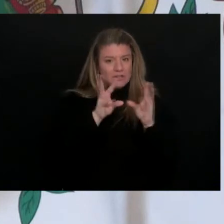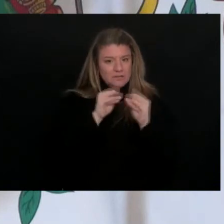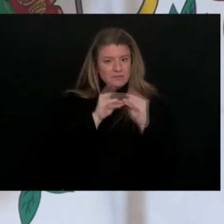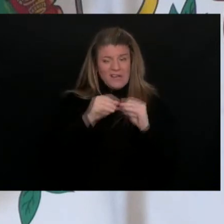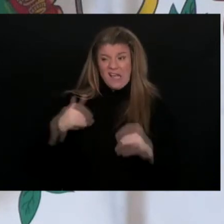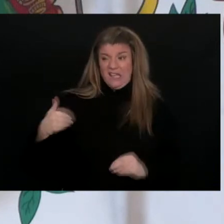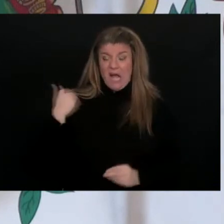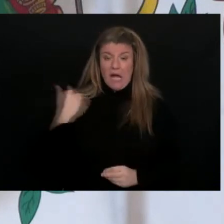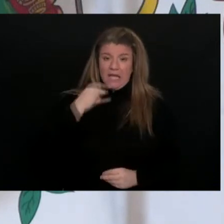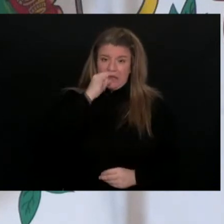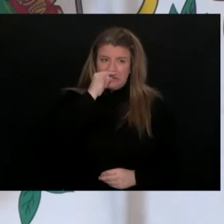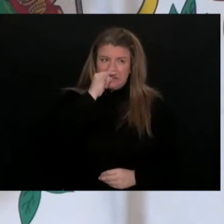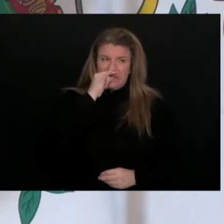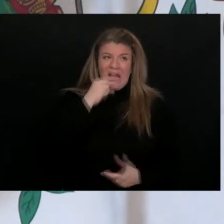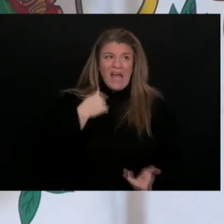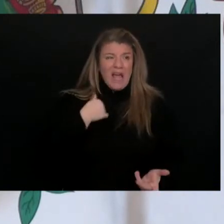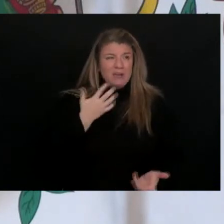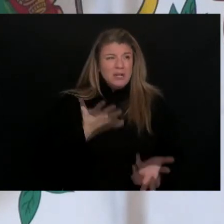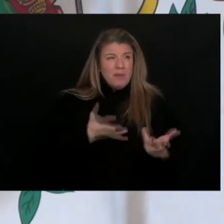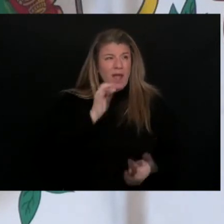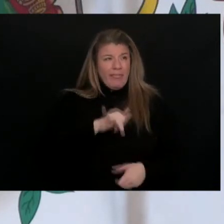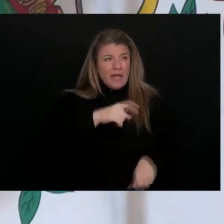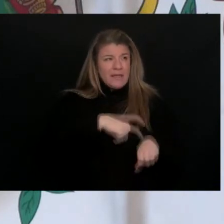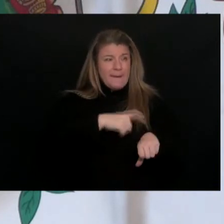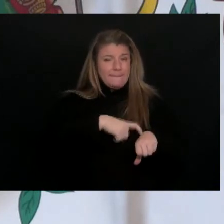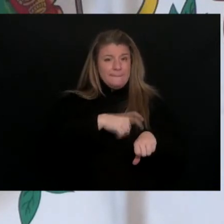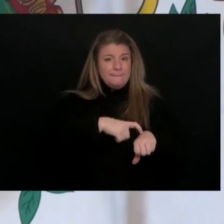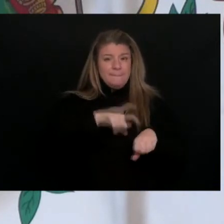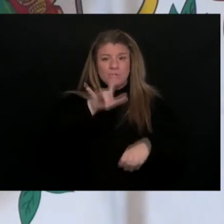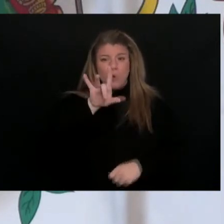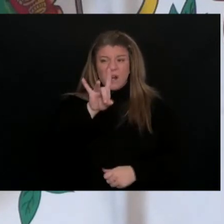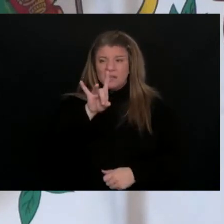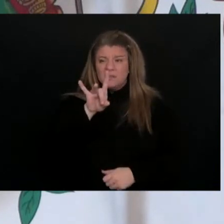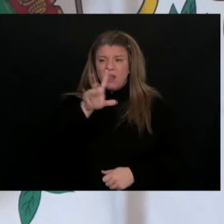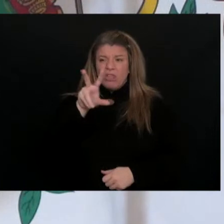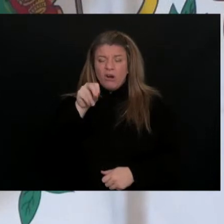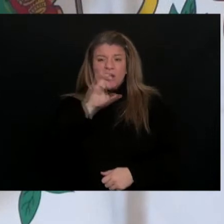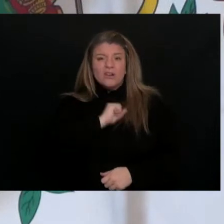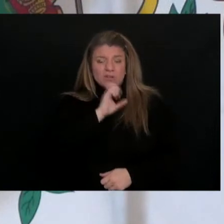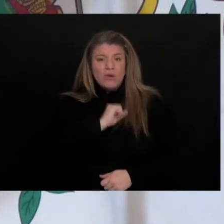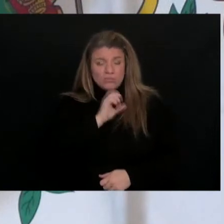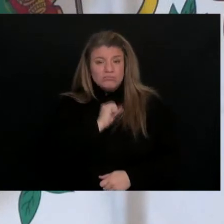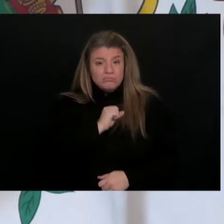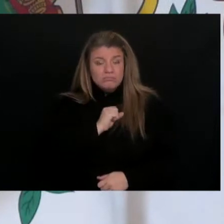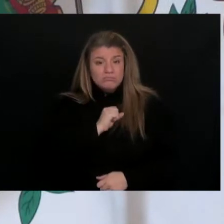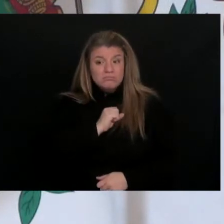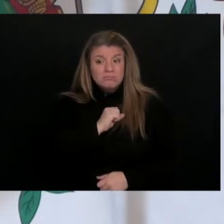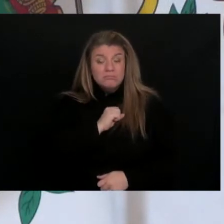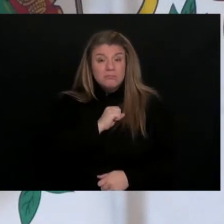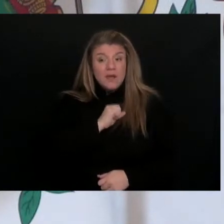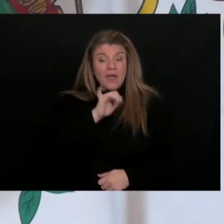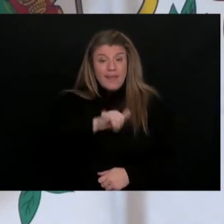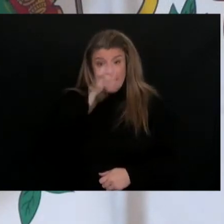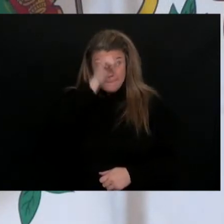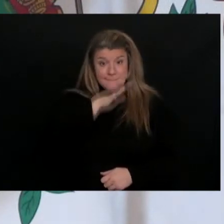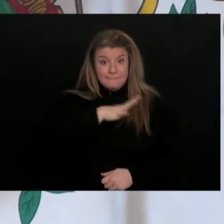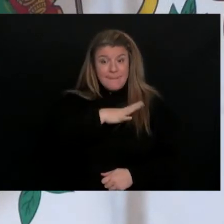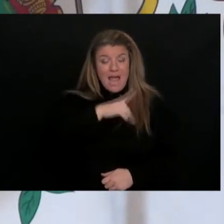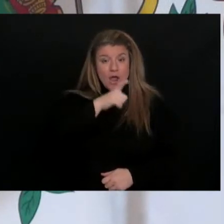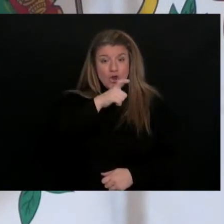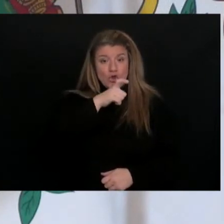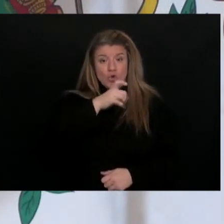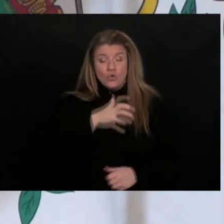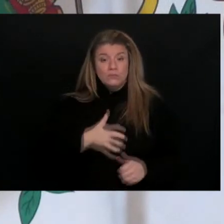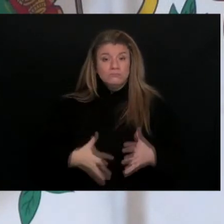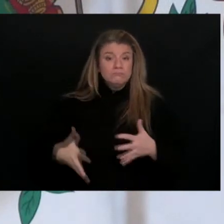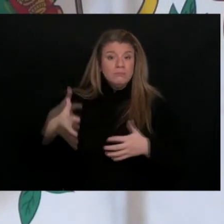young kid. I was probably at the time, 28 or 30 years old, and the guy that was the head of the Department